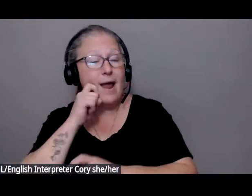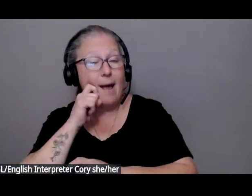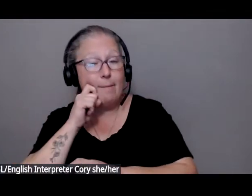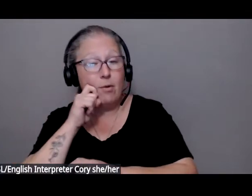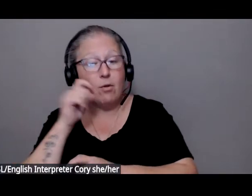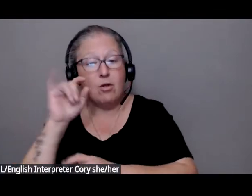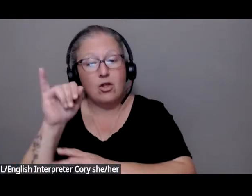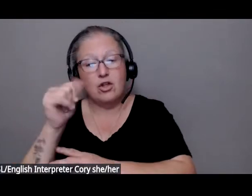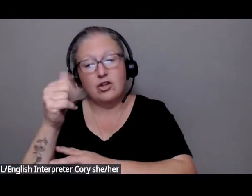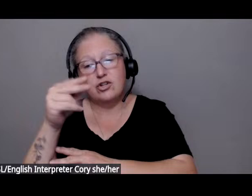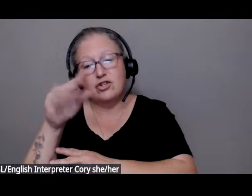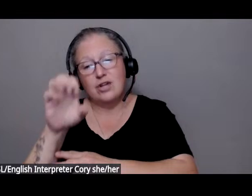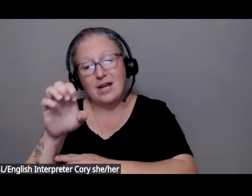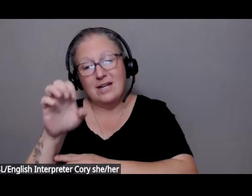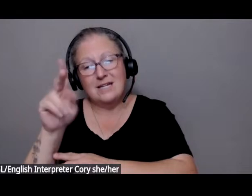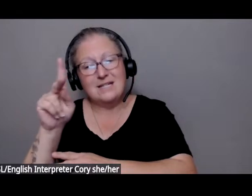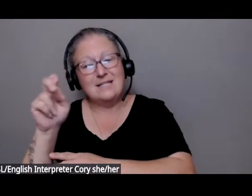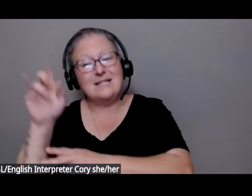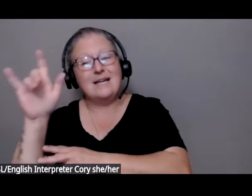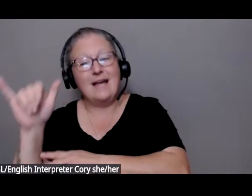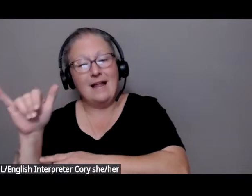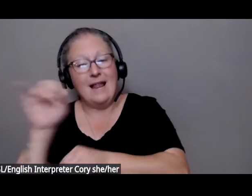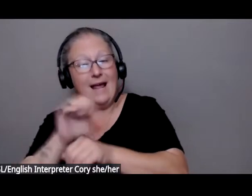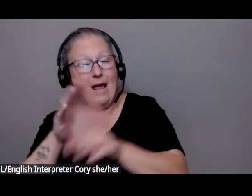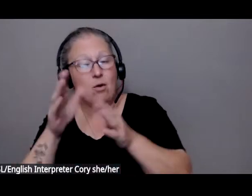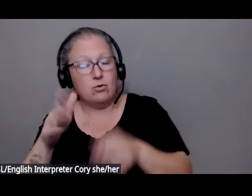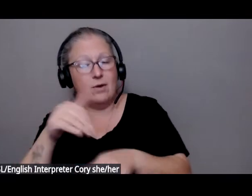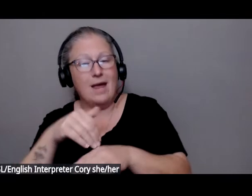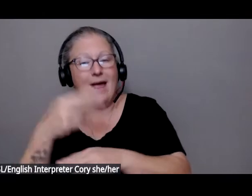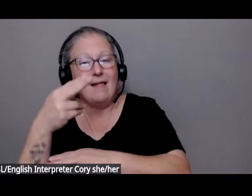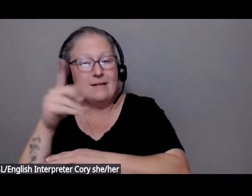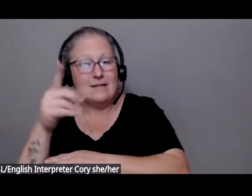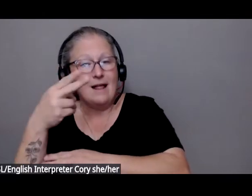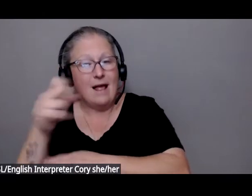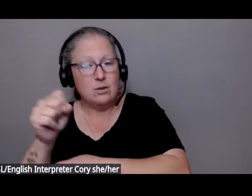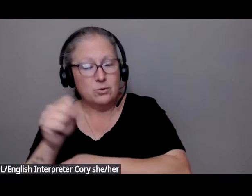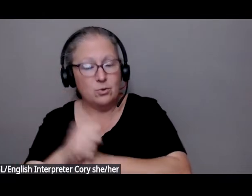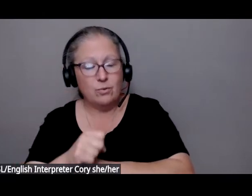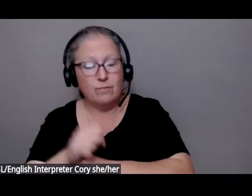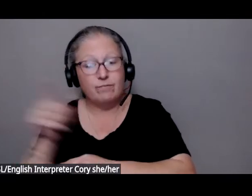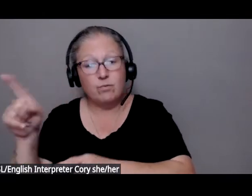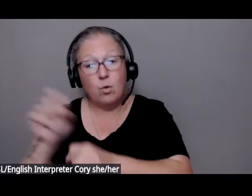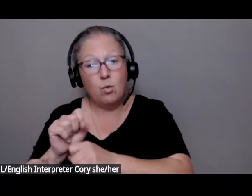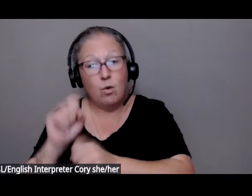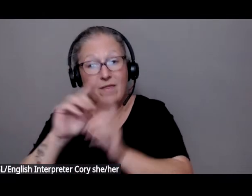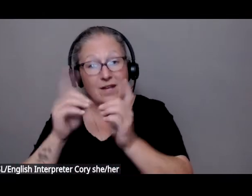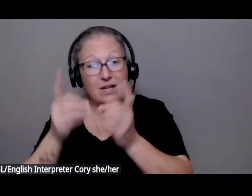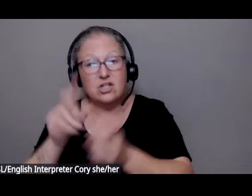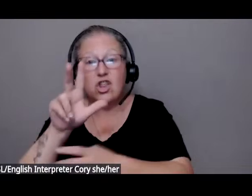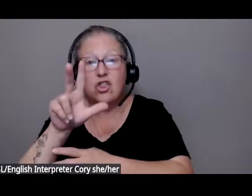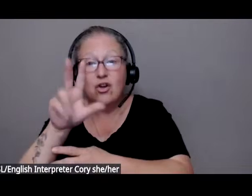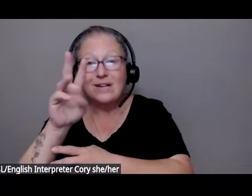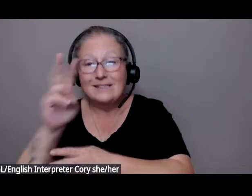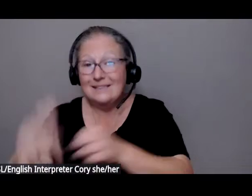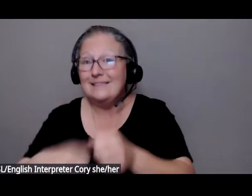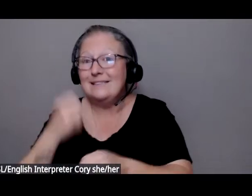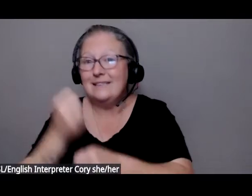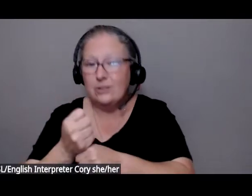was Janice Kelly, a counselor at Hillsdale High School. Janice has been with the district for 36